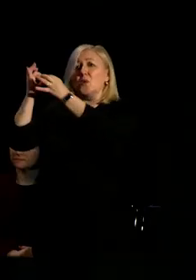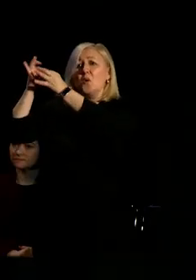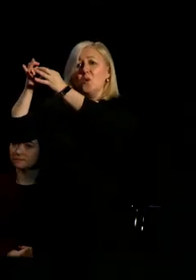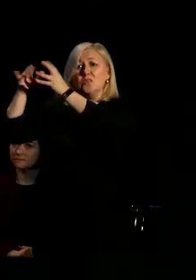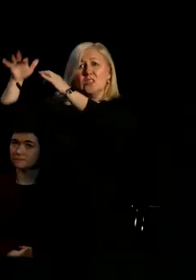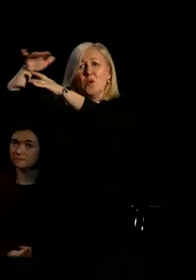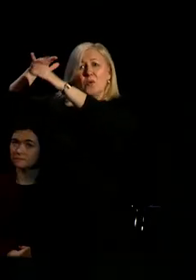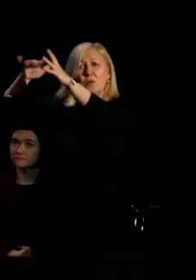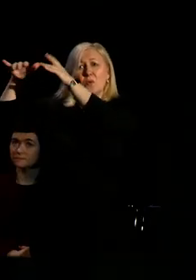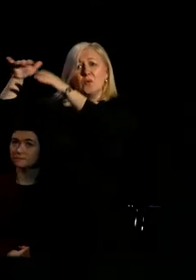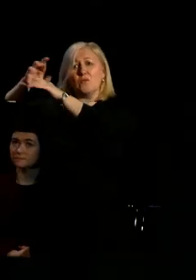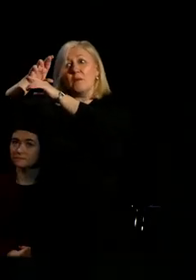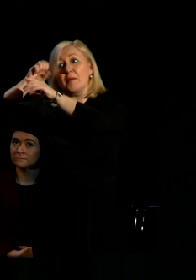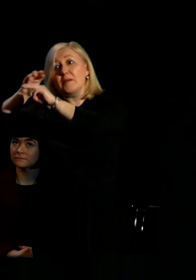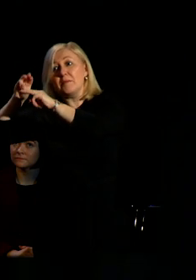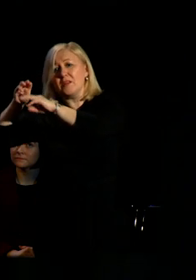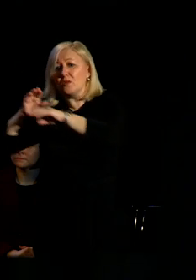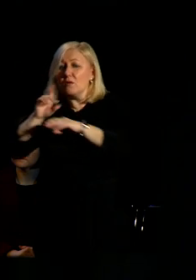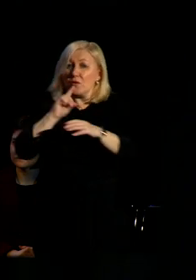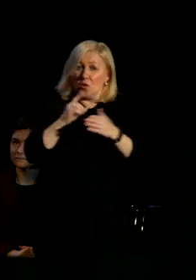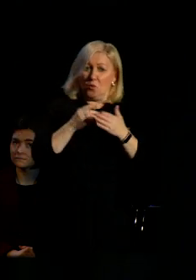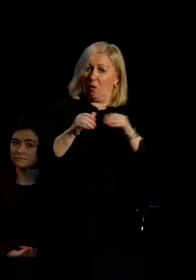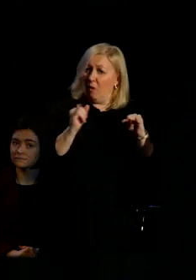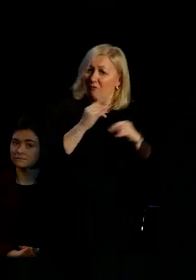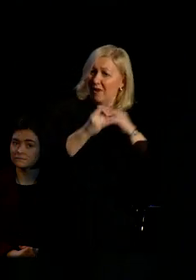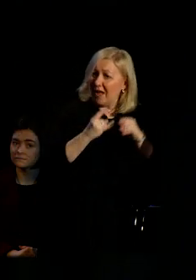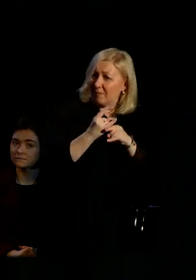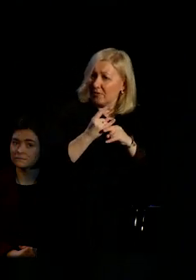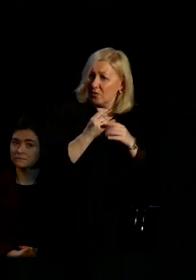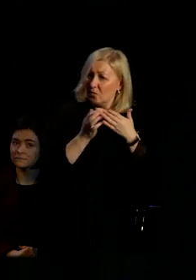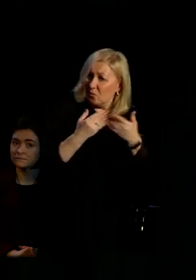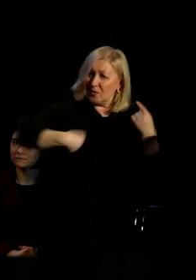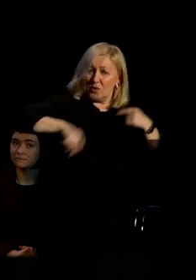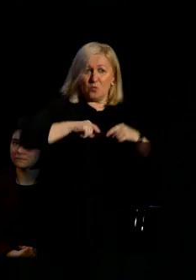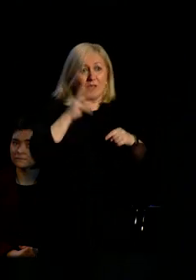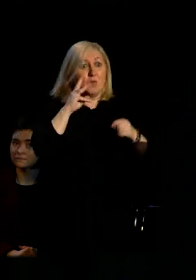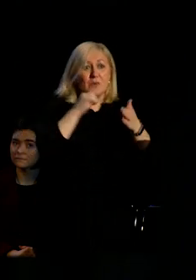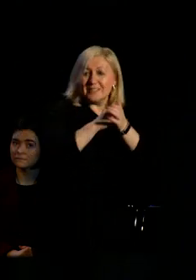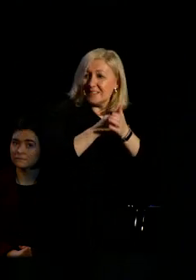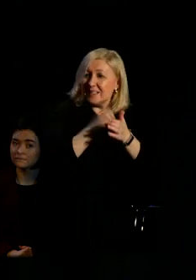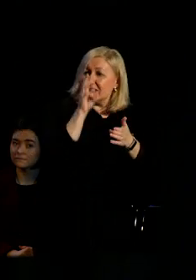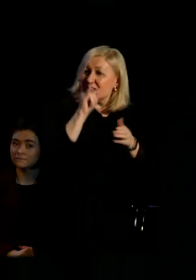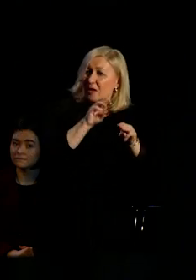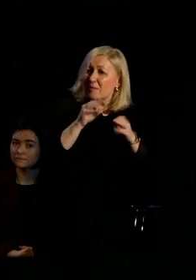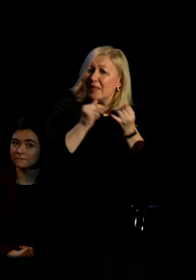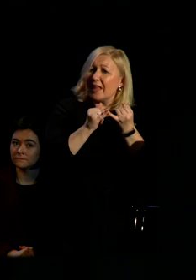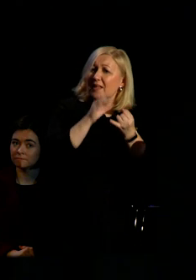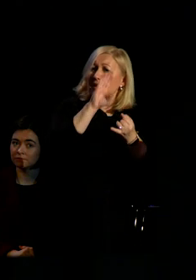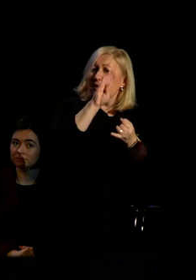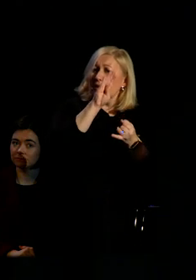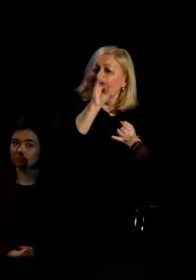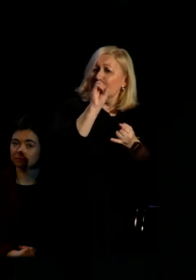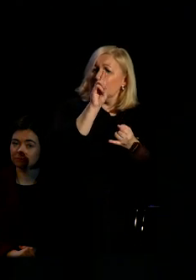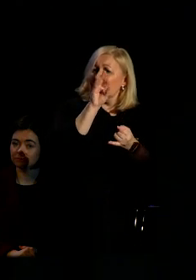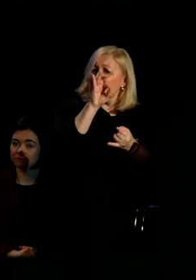that have been done, experienced, or witnessed. No wonder then that for Jorge Luis Borges, to remember